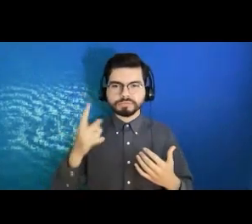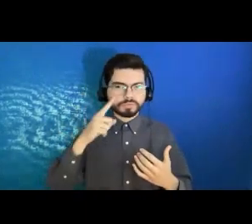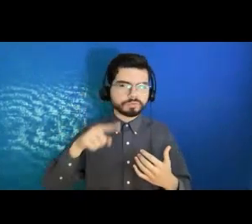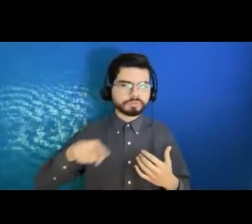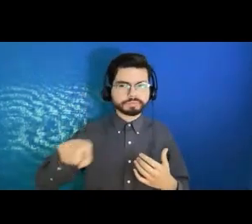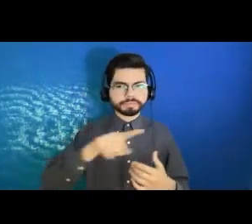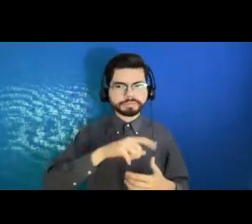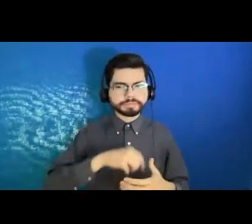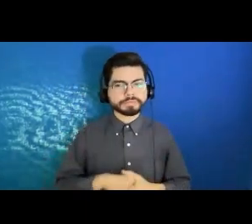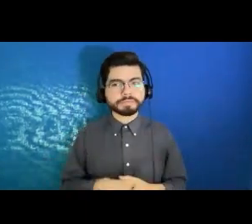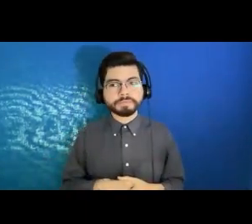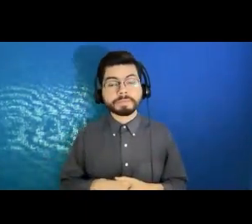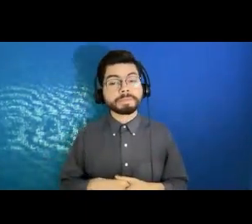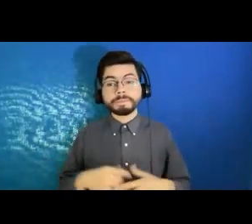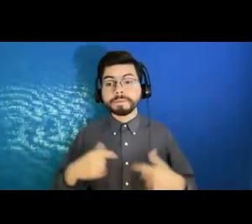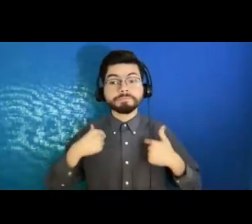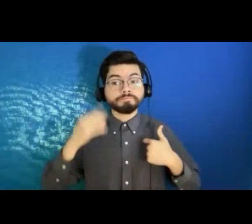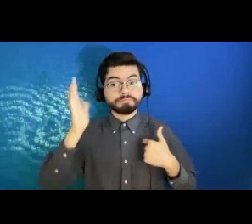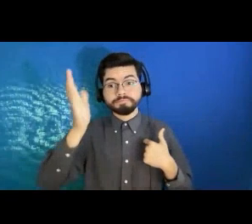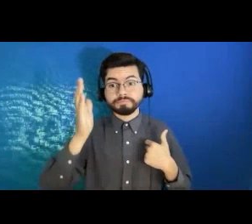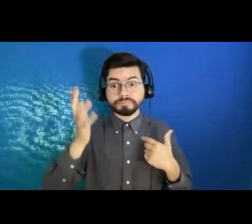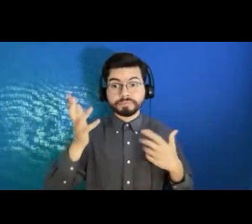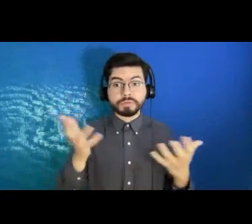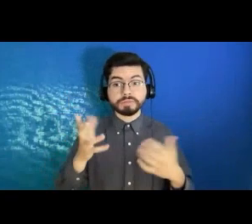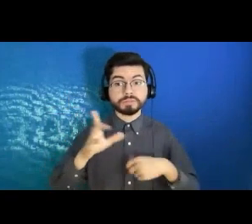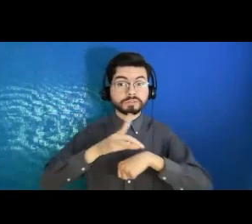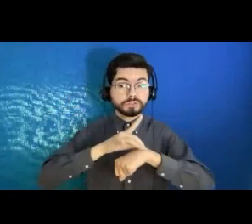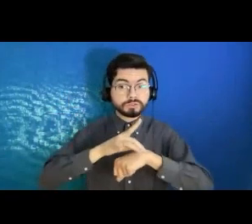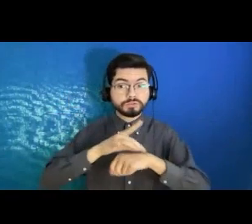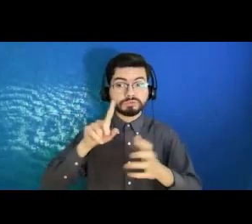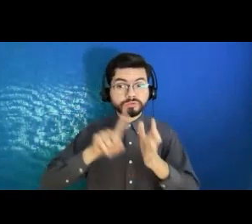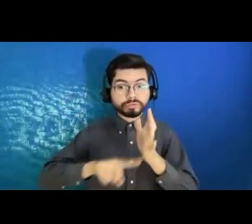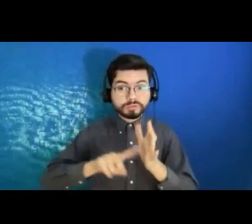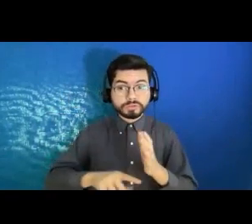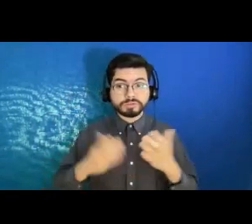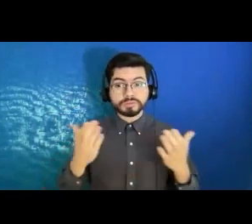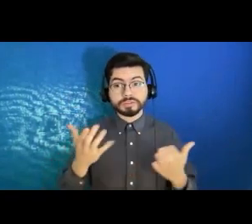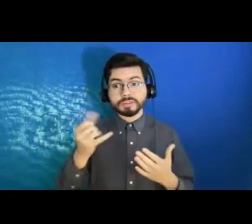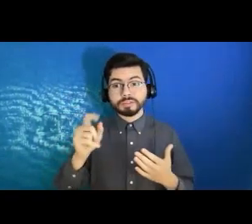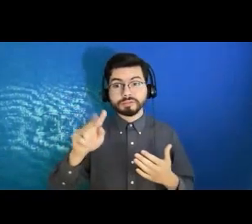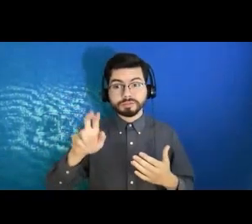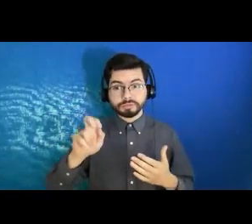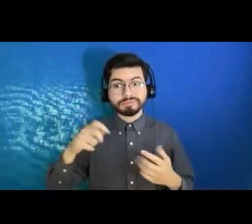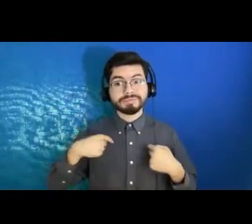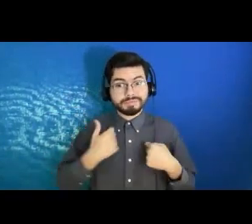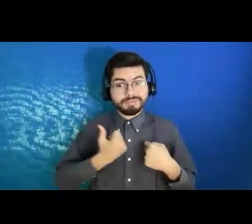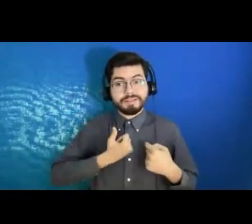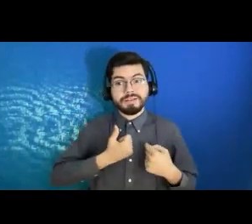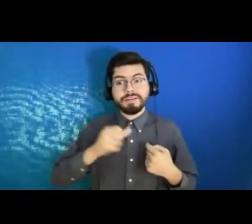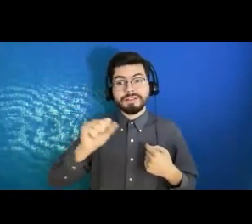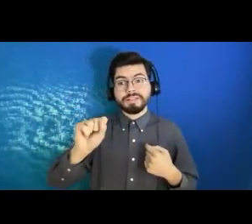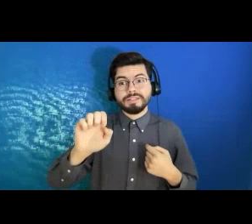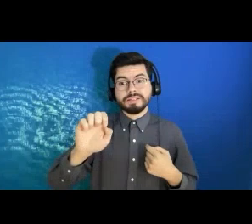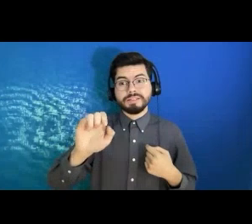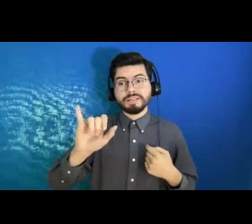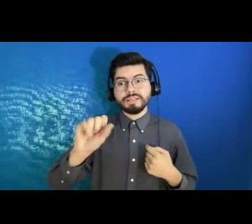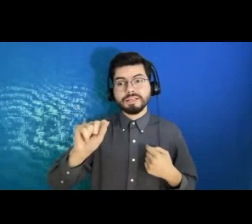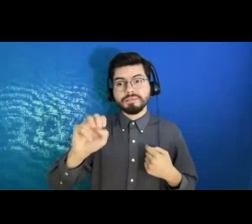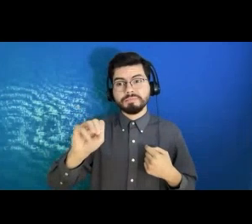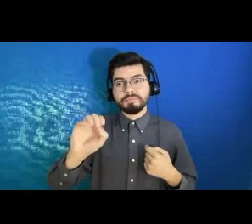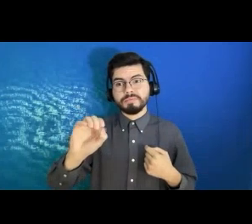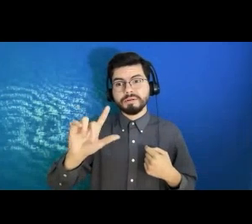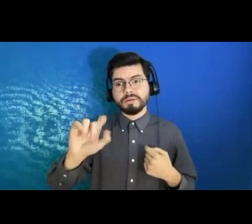Okay, so I'm going to talk about geologic research in Yellowstone. I am a seismologist, so there'll be a lot